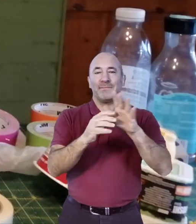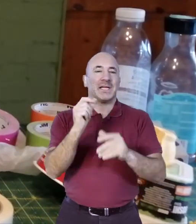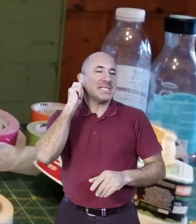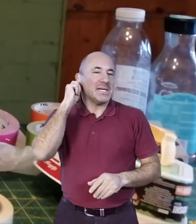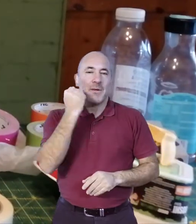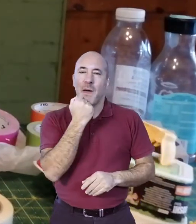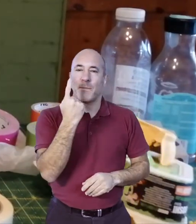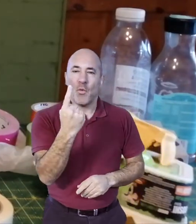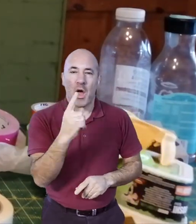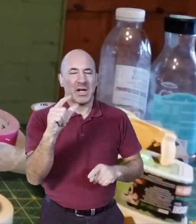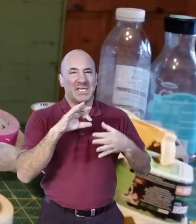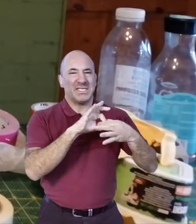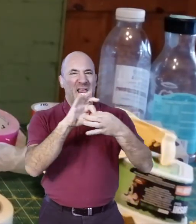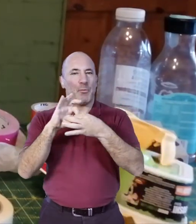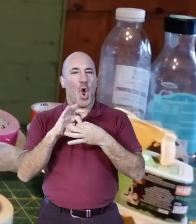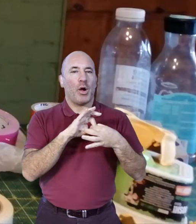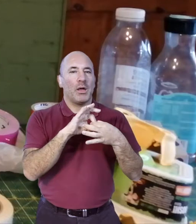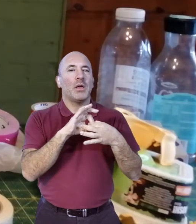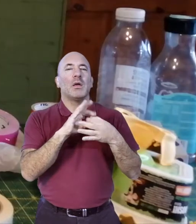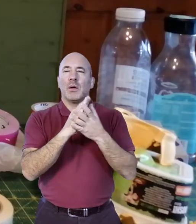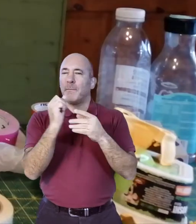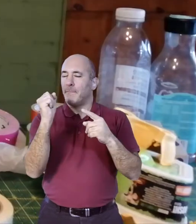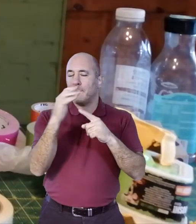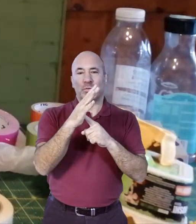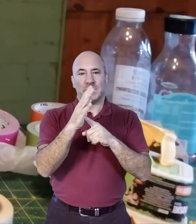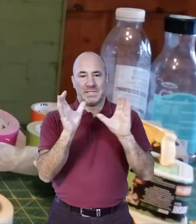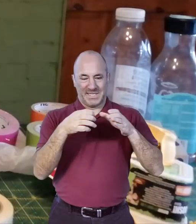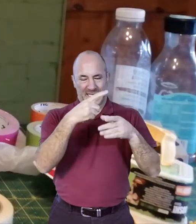1 is teamwork. It's really